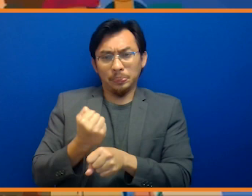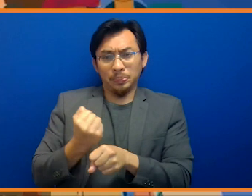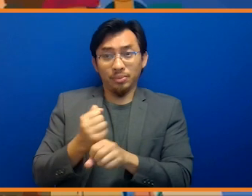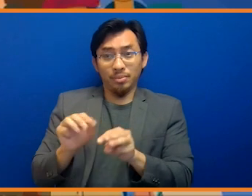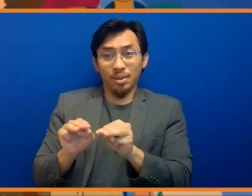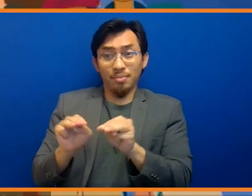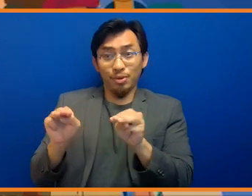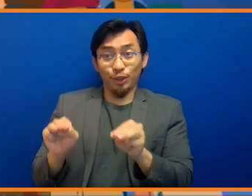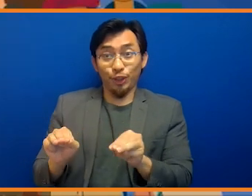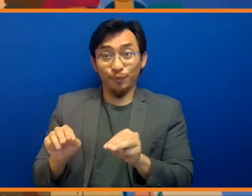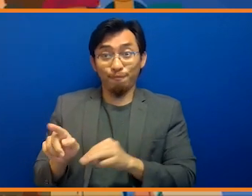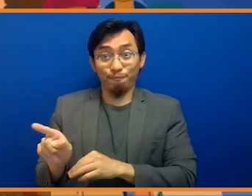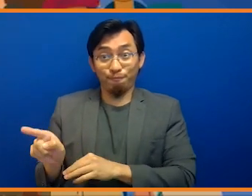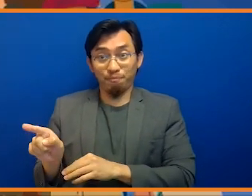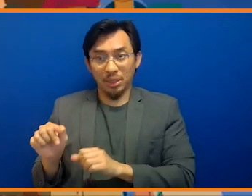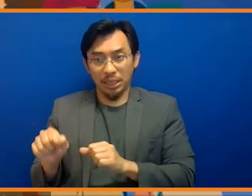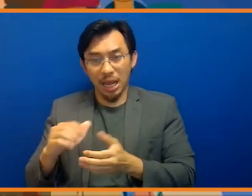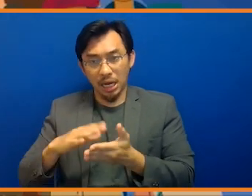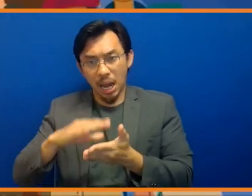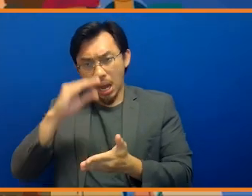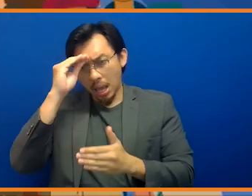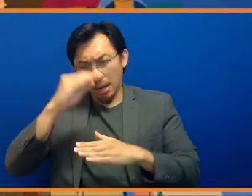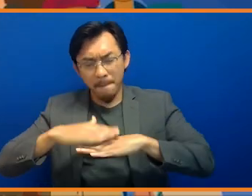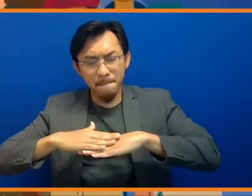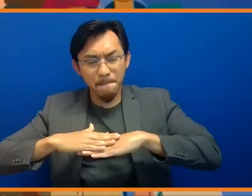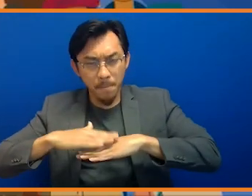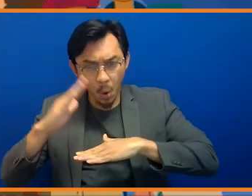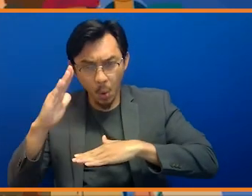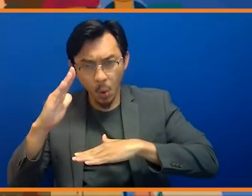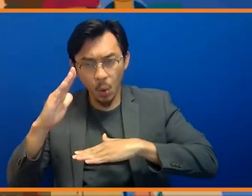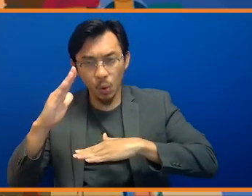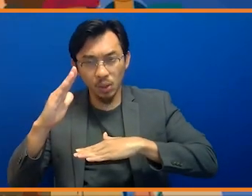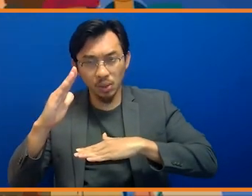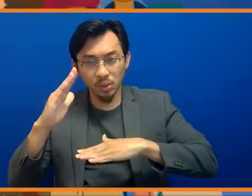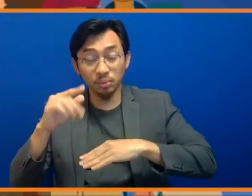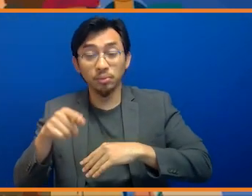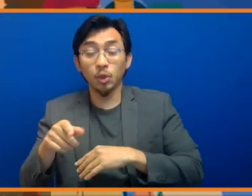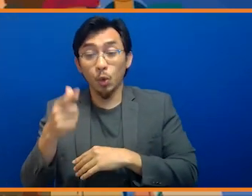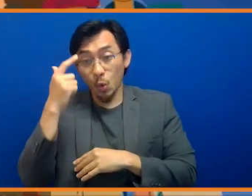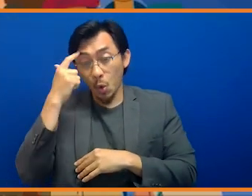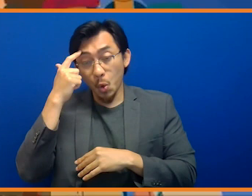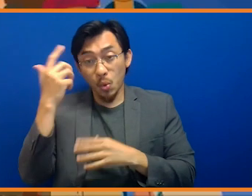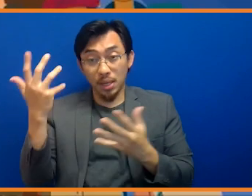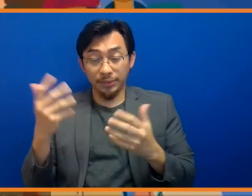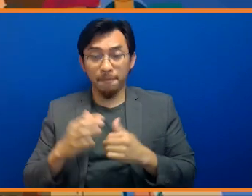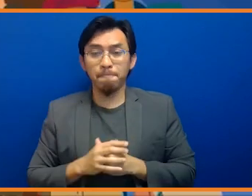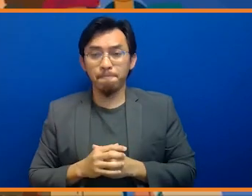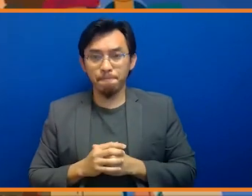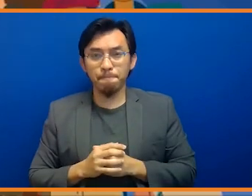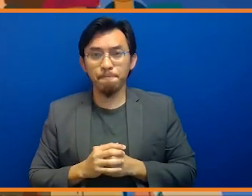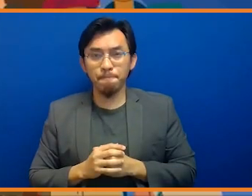of the museum can learn more, can learn more. Of course, you know that